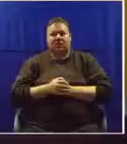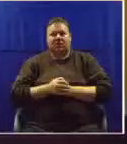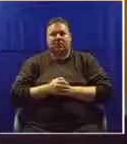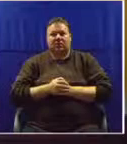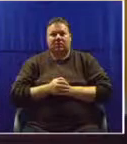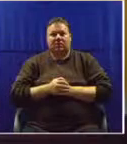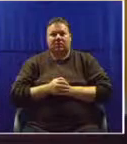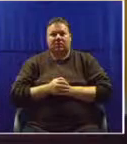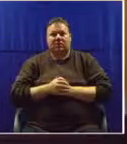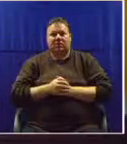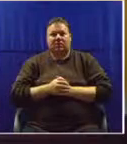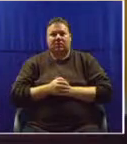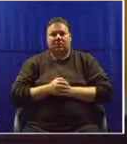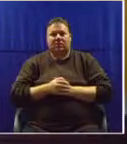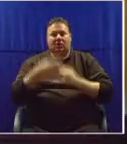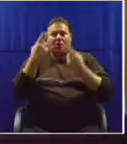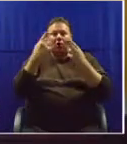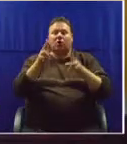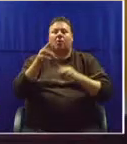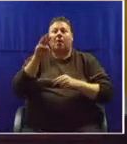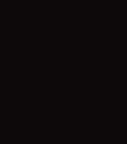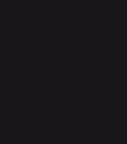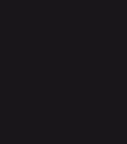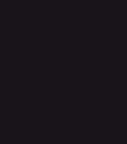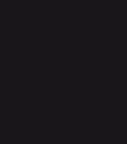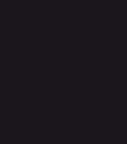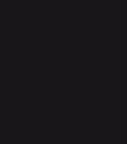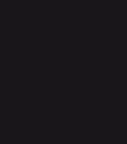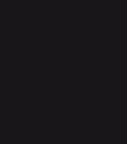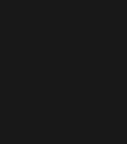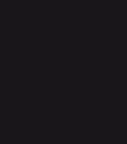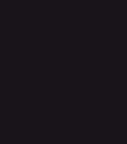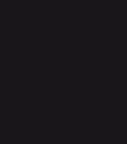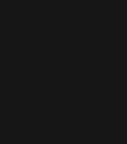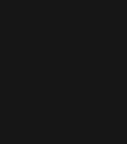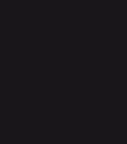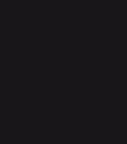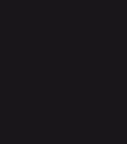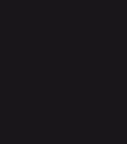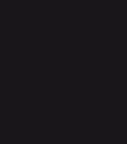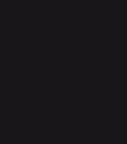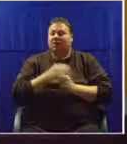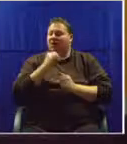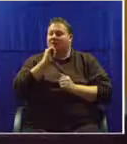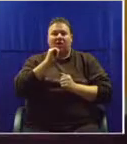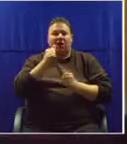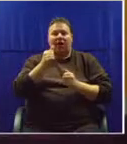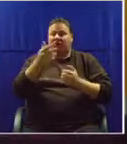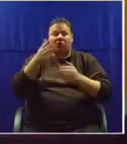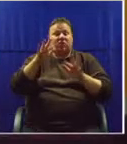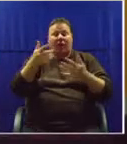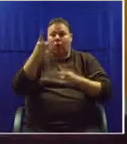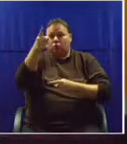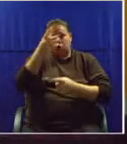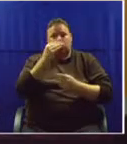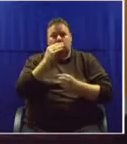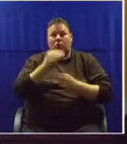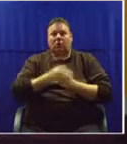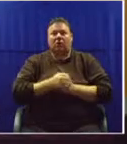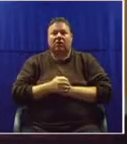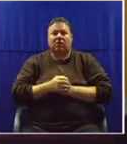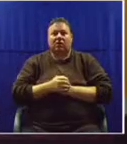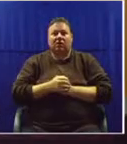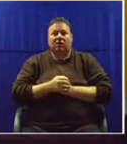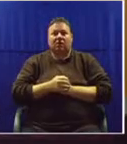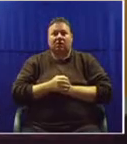warning. Honorable Pambo. Speaker, please listen to us. I've not recognized you. I